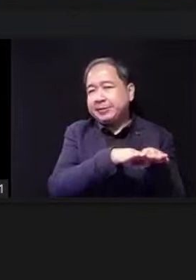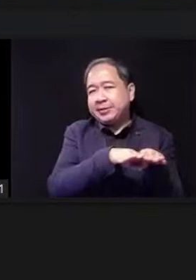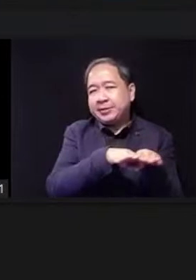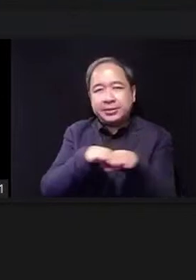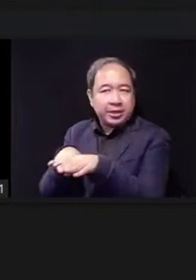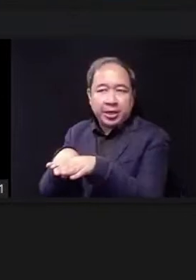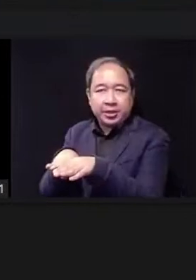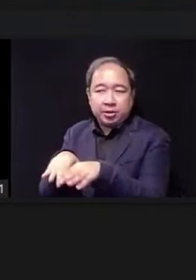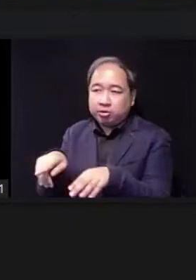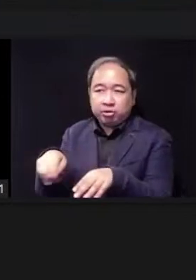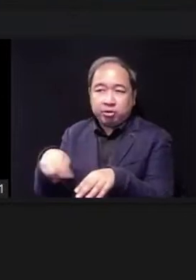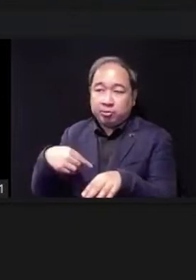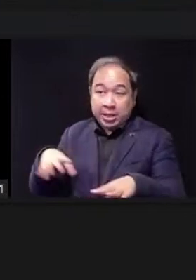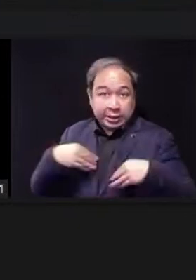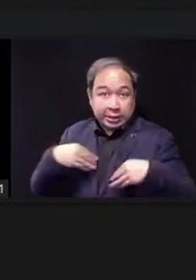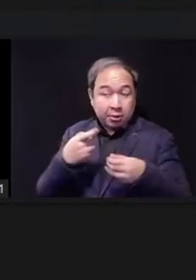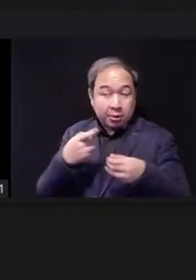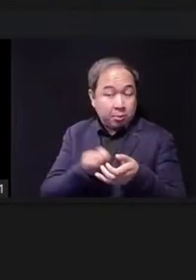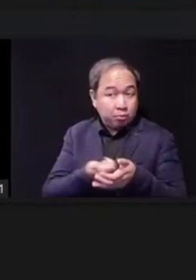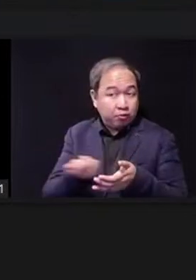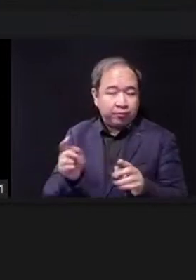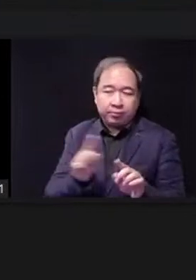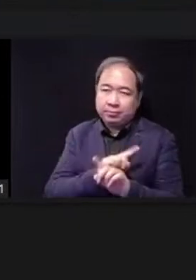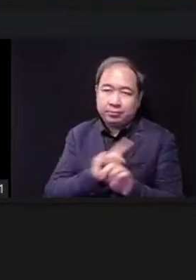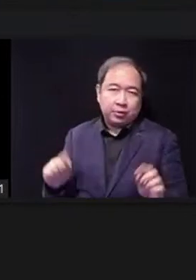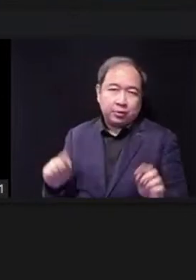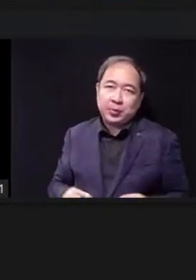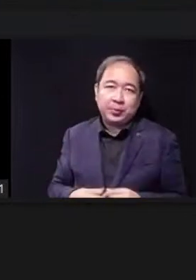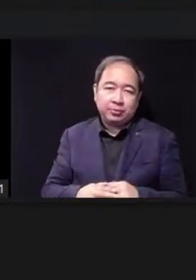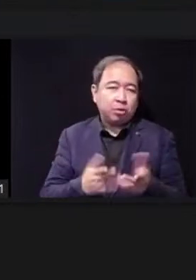accept taking that out. Thank you.